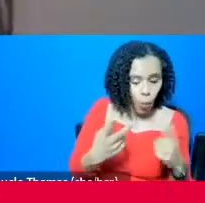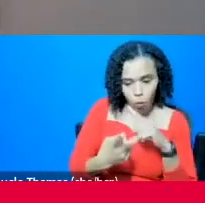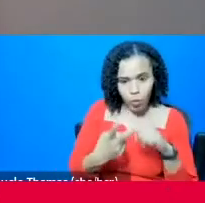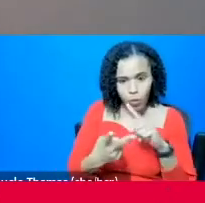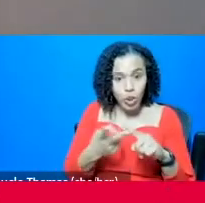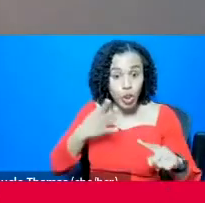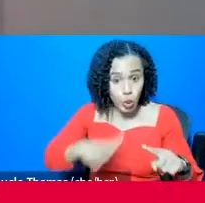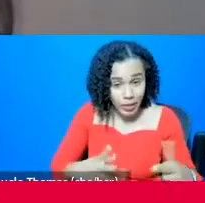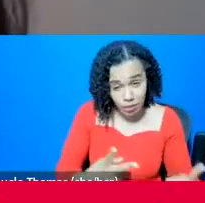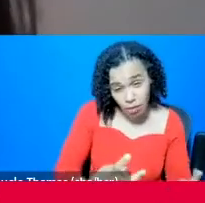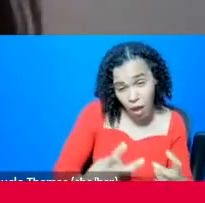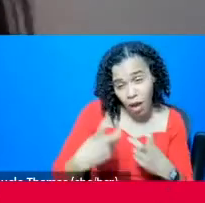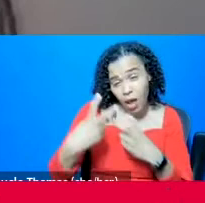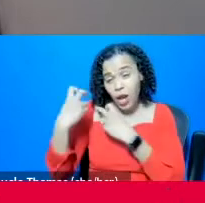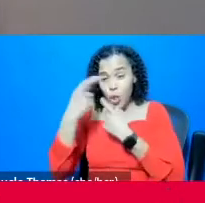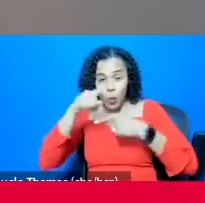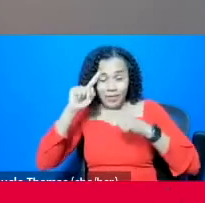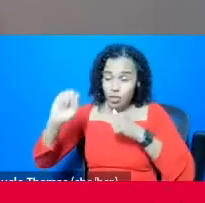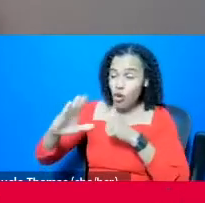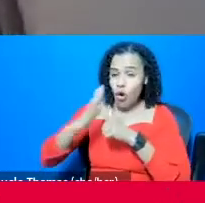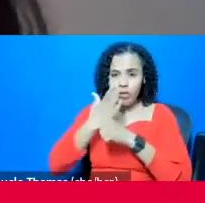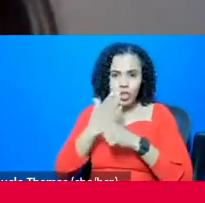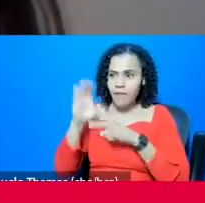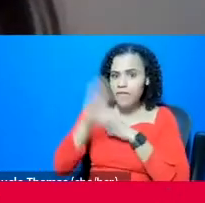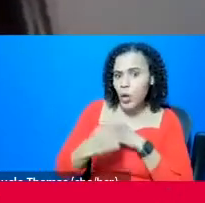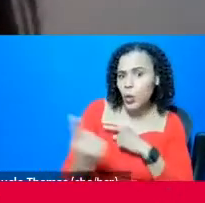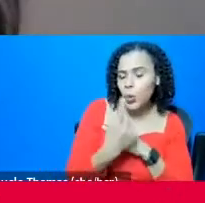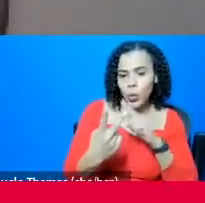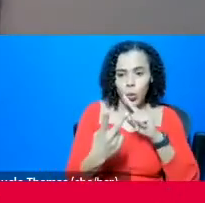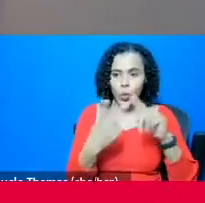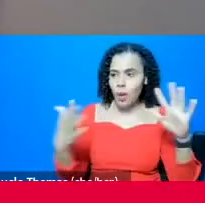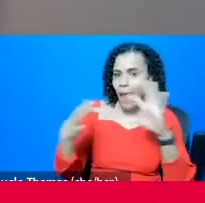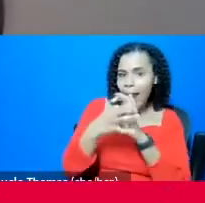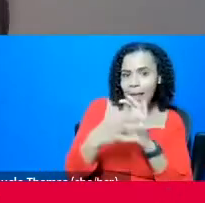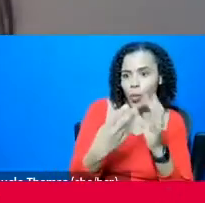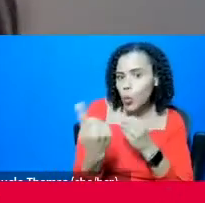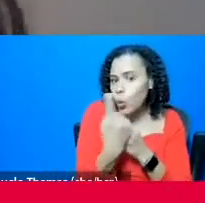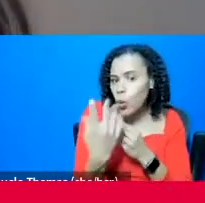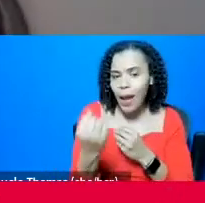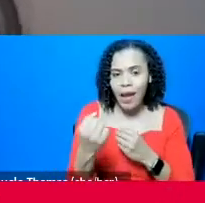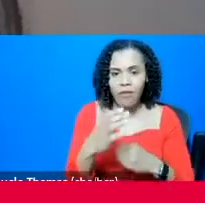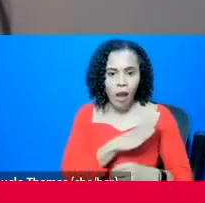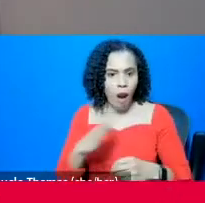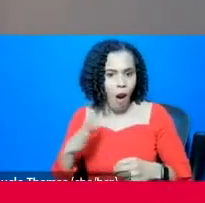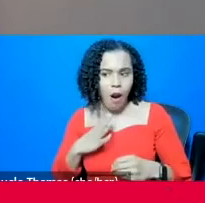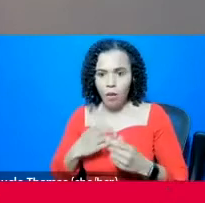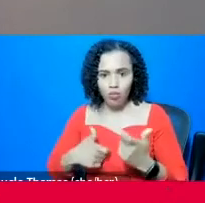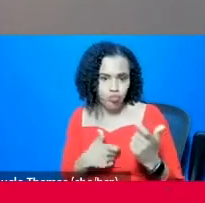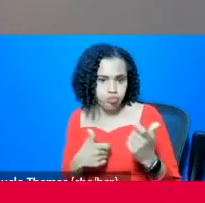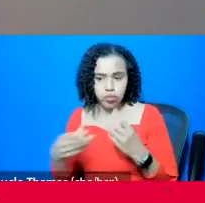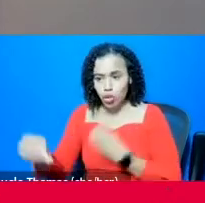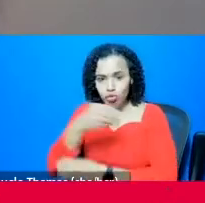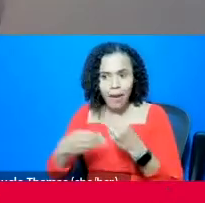origins of the university? Who is funding them? Who do they work with? Do they work with the arms trade? How are they complicit in